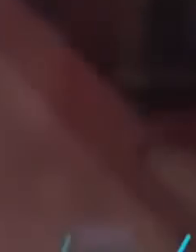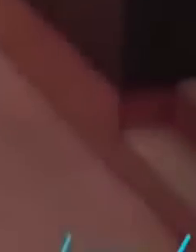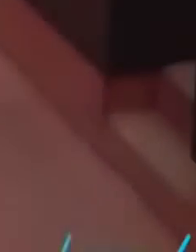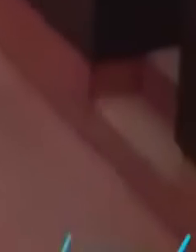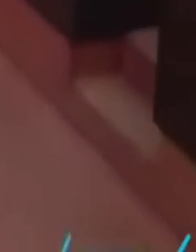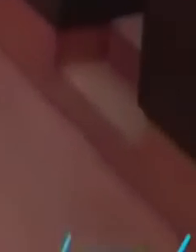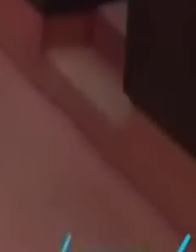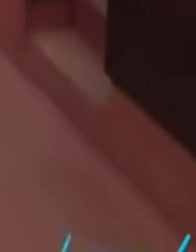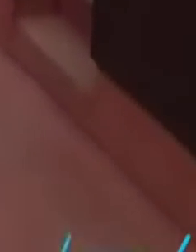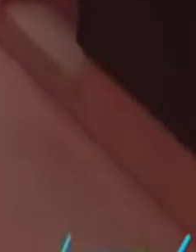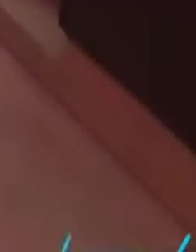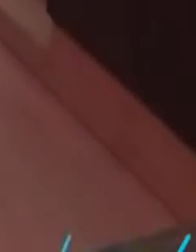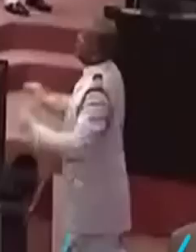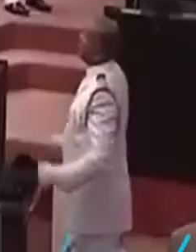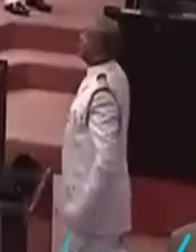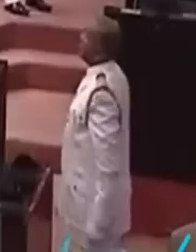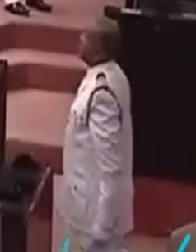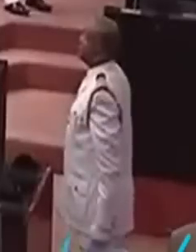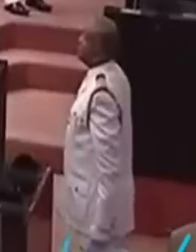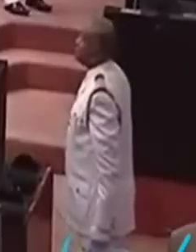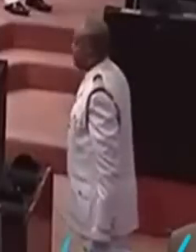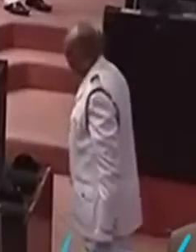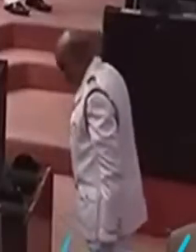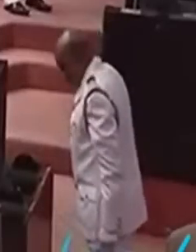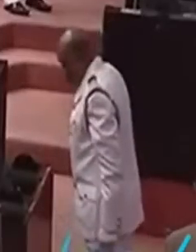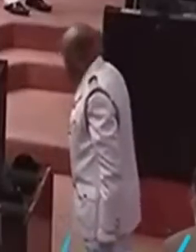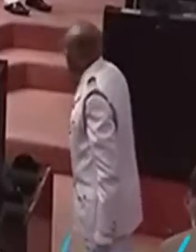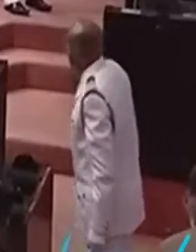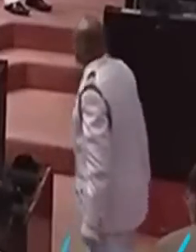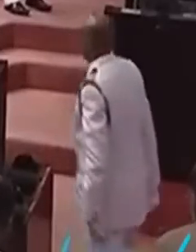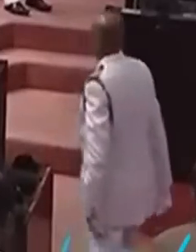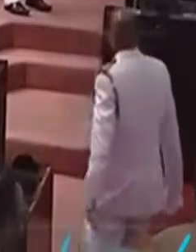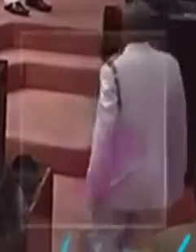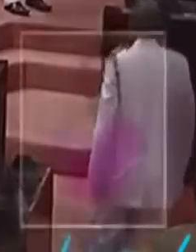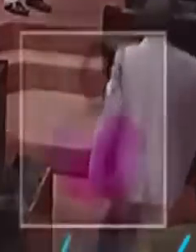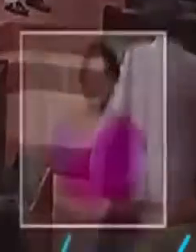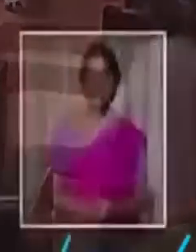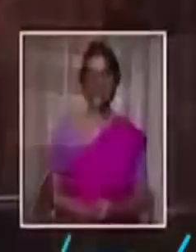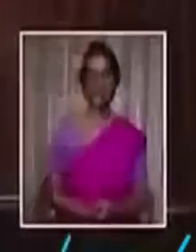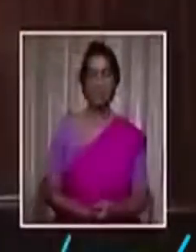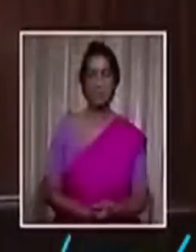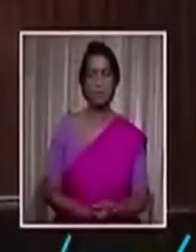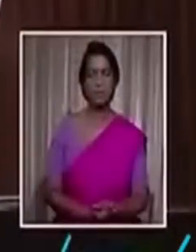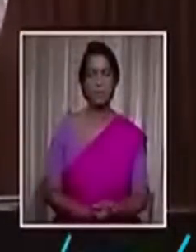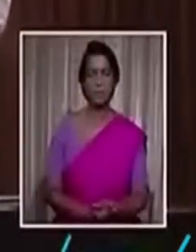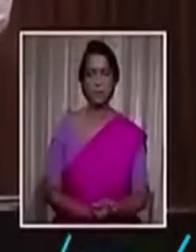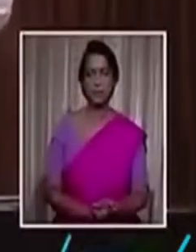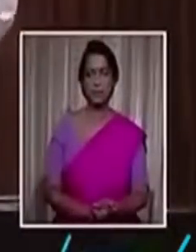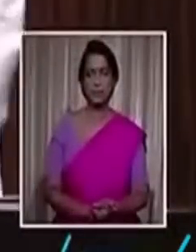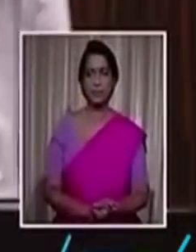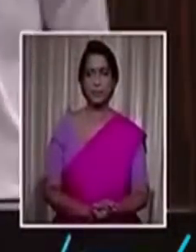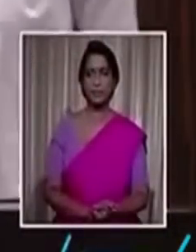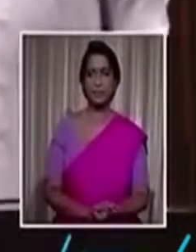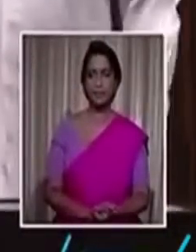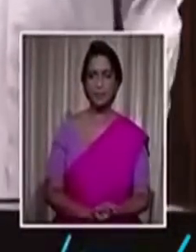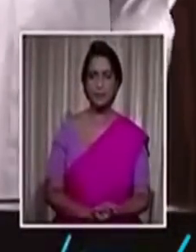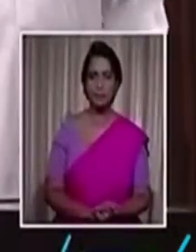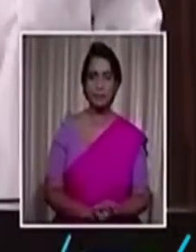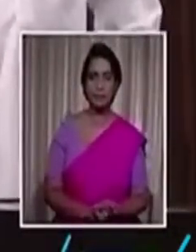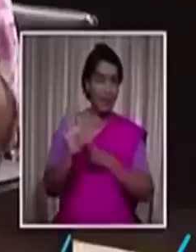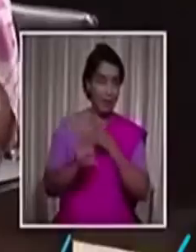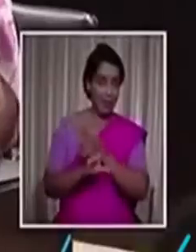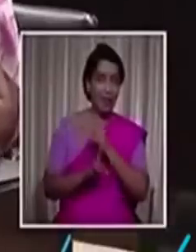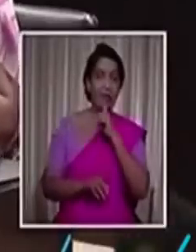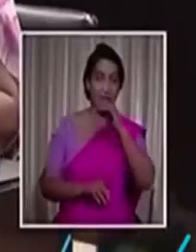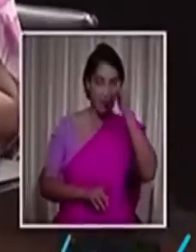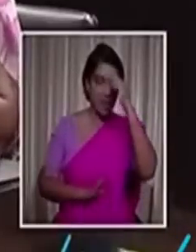At 10 this morning under the auspices of the Speaker. The Secretary General of Parliament read out the letter of resignation sent by